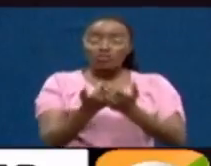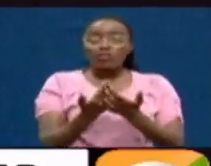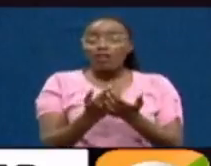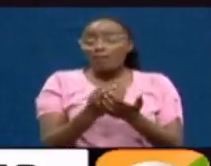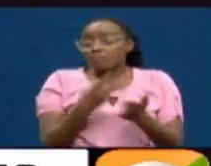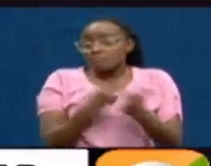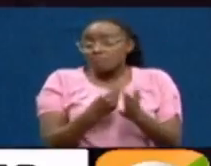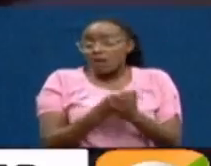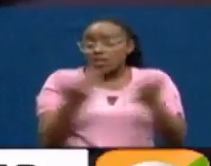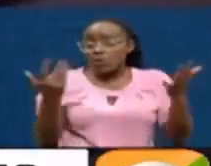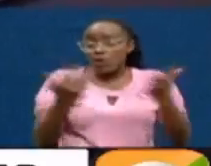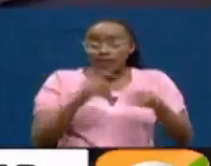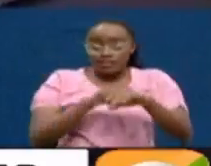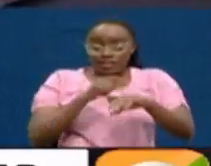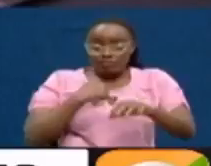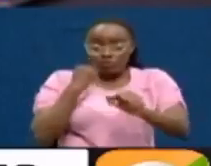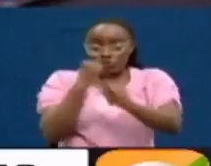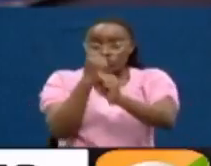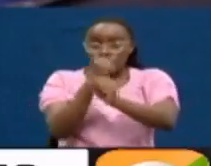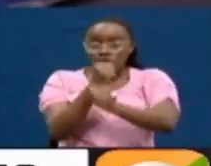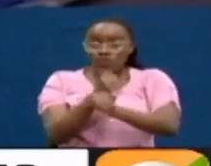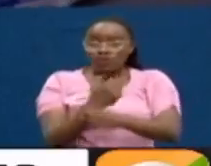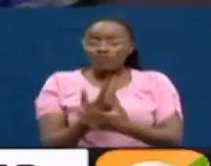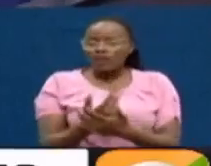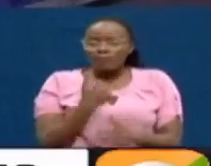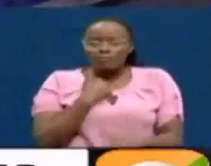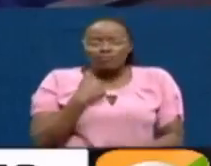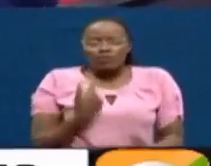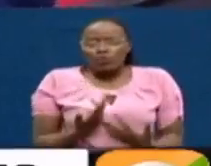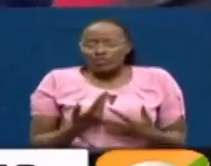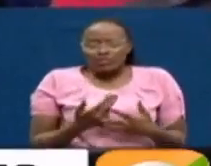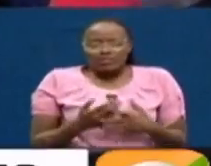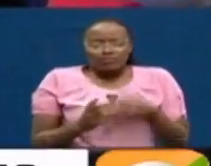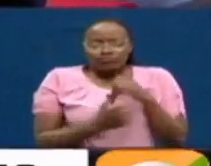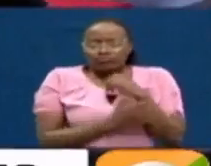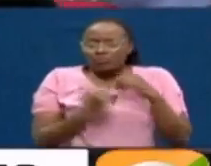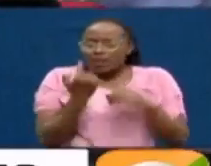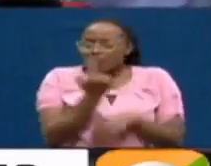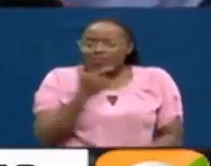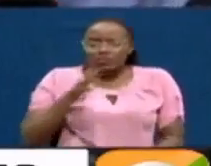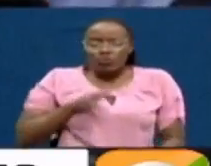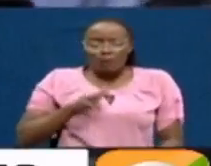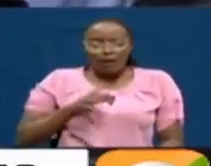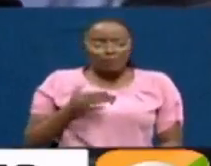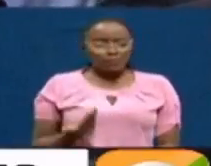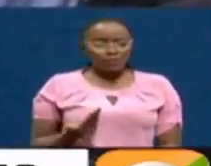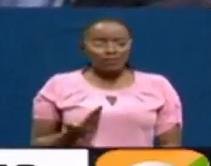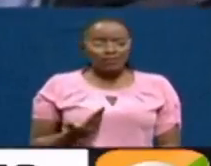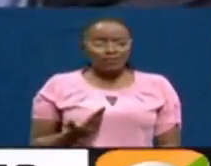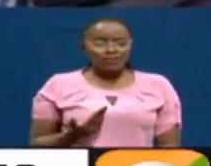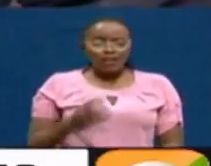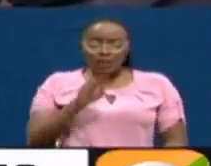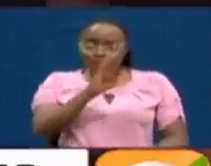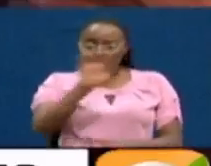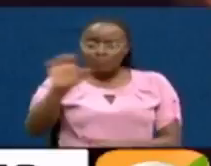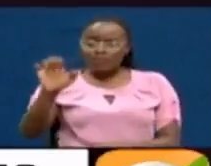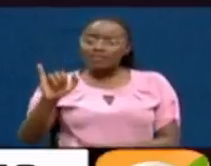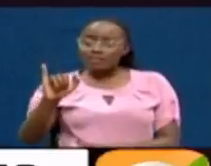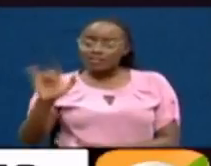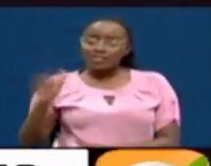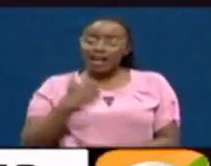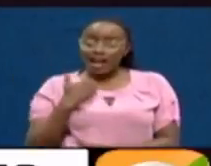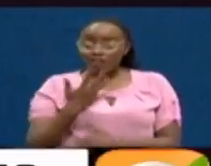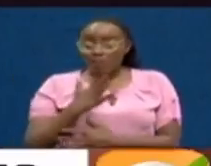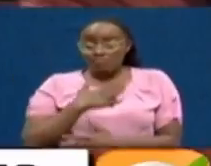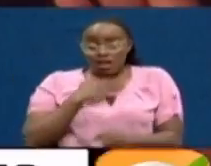capital? When I was working, I was living from hands to mouth. I'm a single mom. So I have my bills, I have my nanny